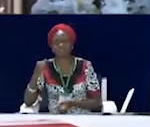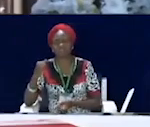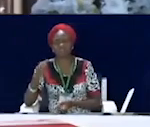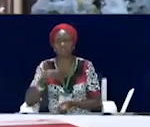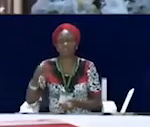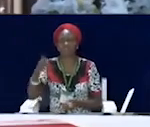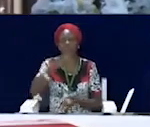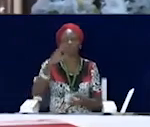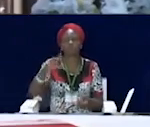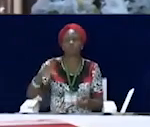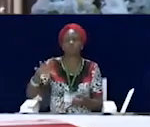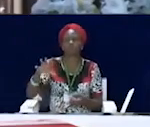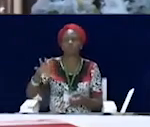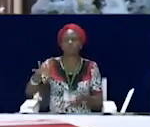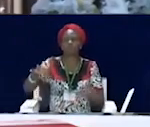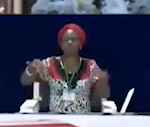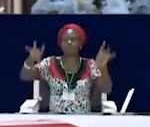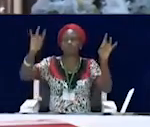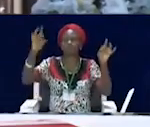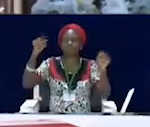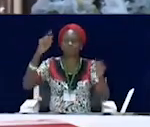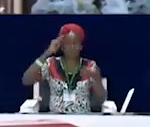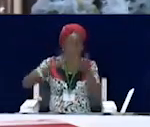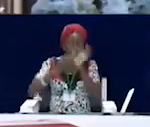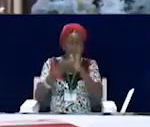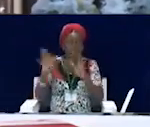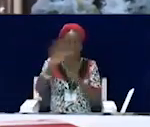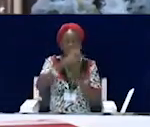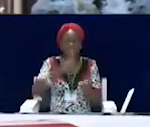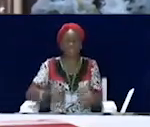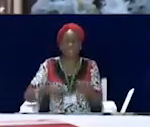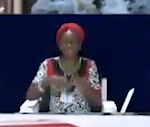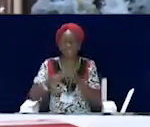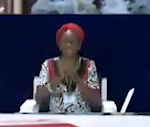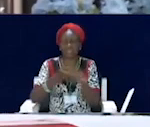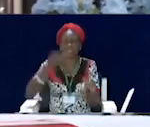And you will discover the purpose for your life.